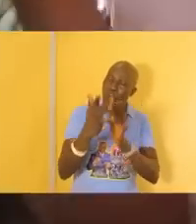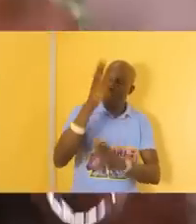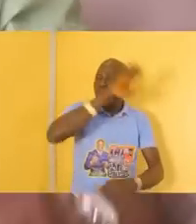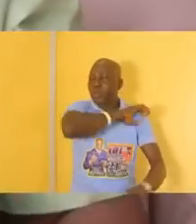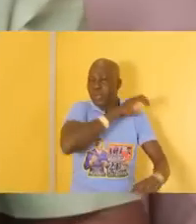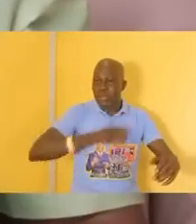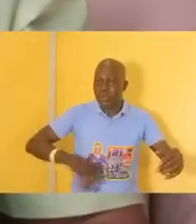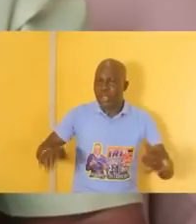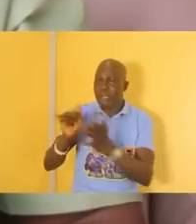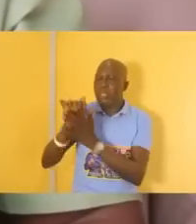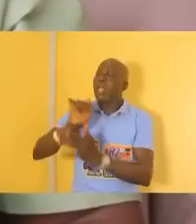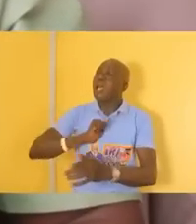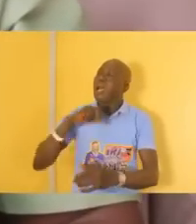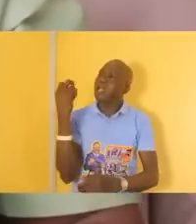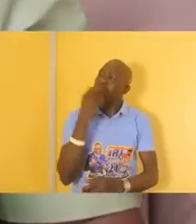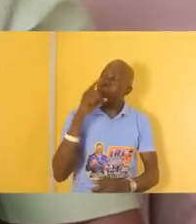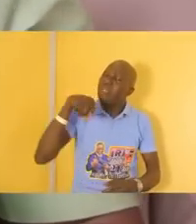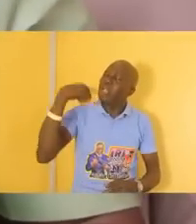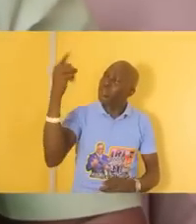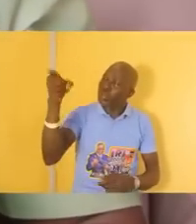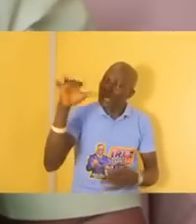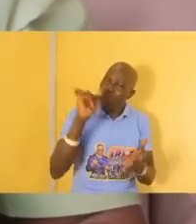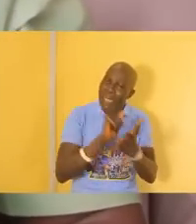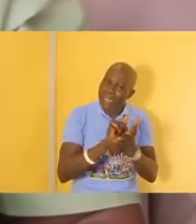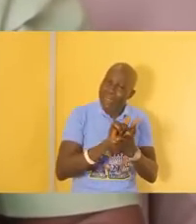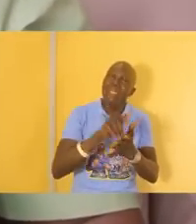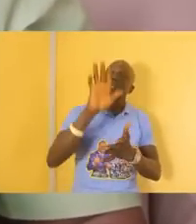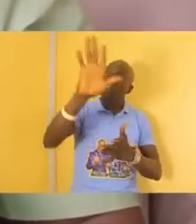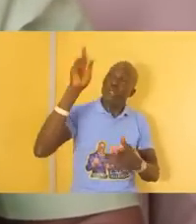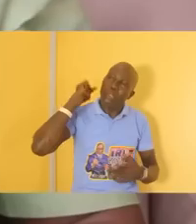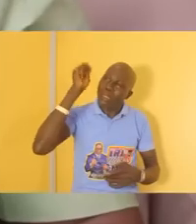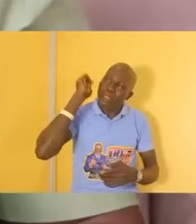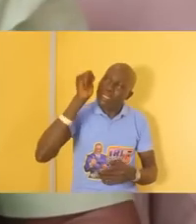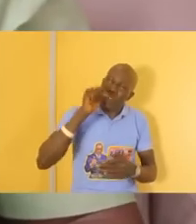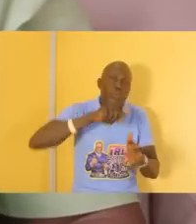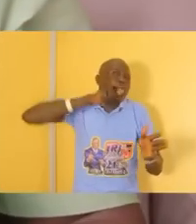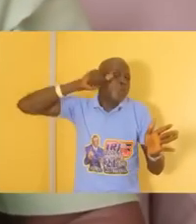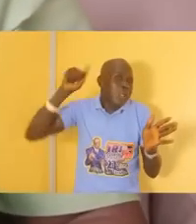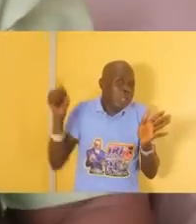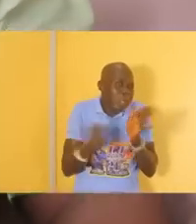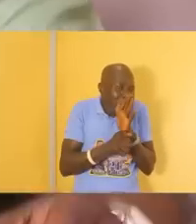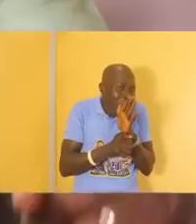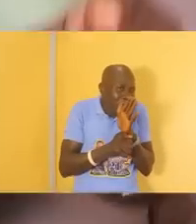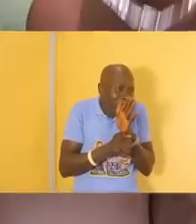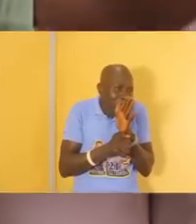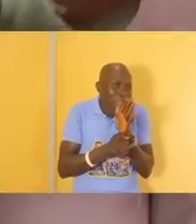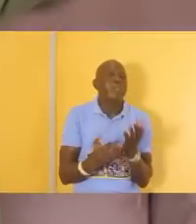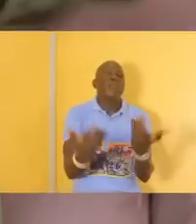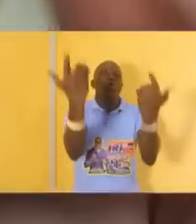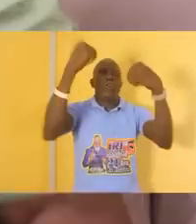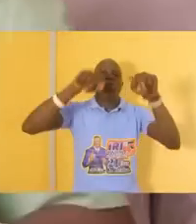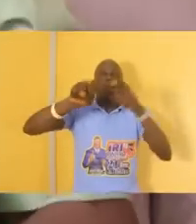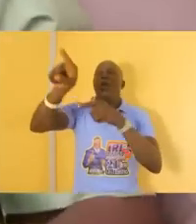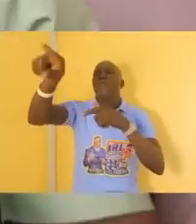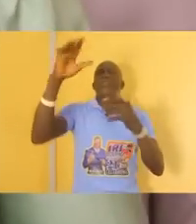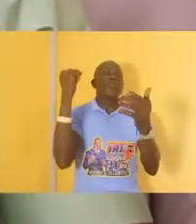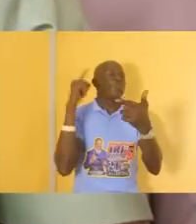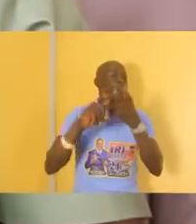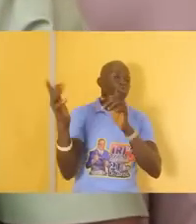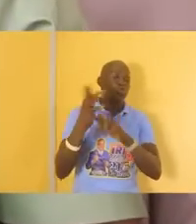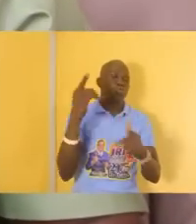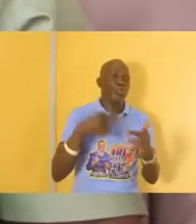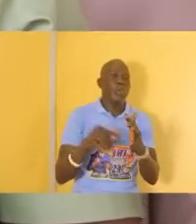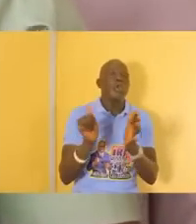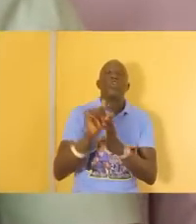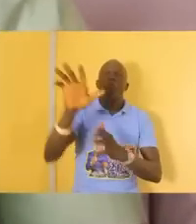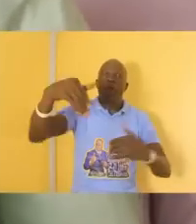of Jesus Christ of Nazareth, I declare to you that your testimony that has been hidden will come